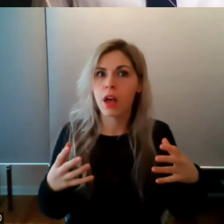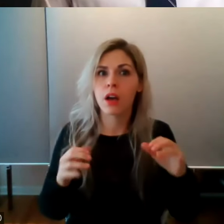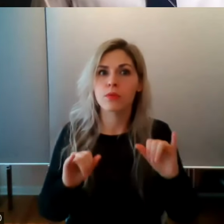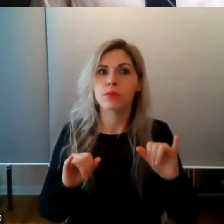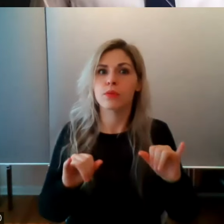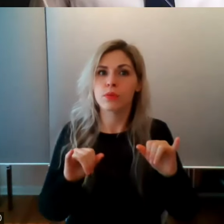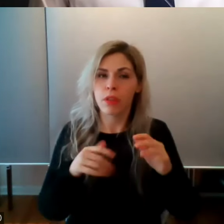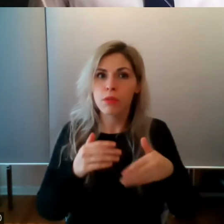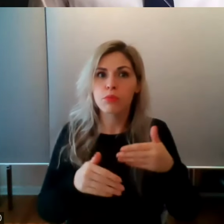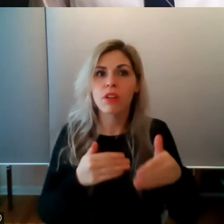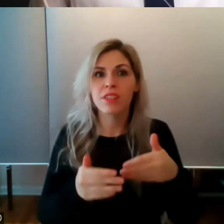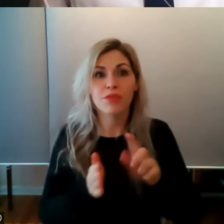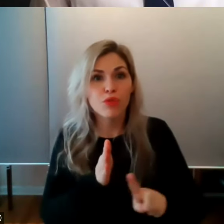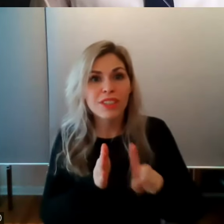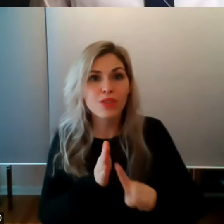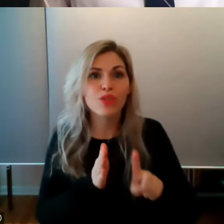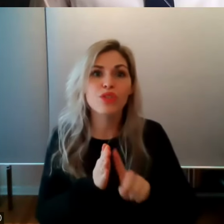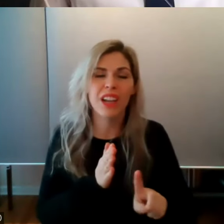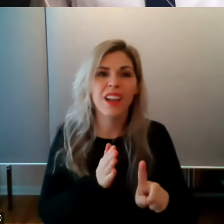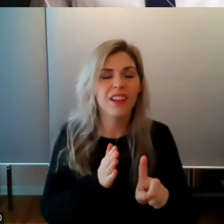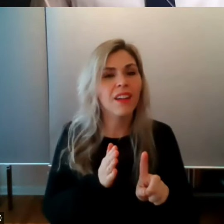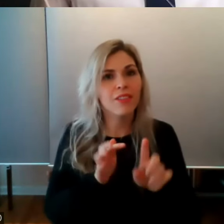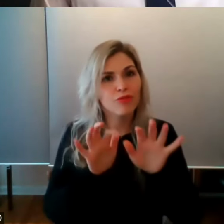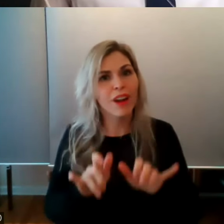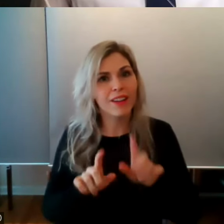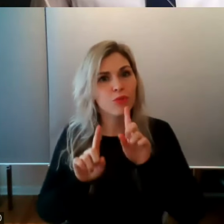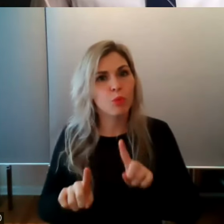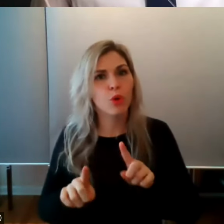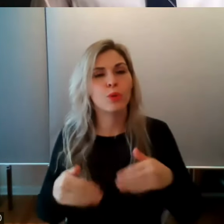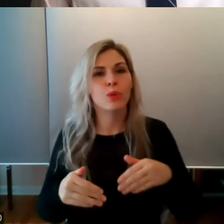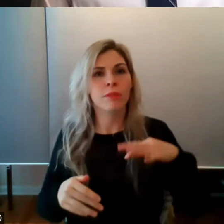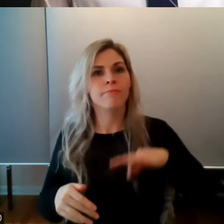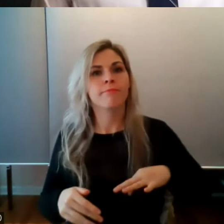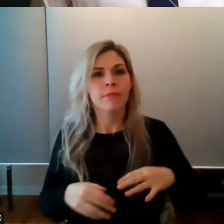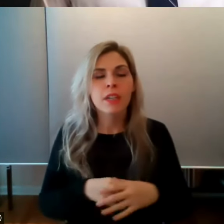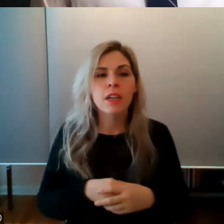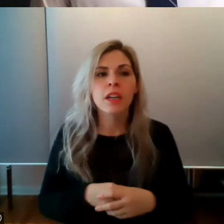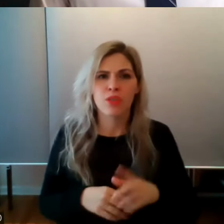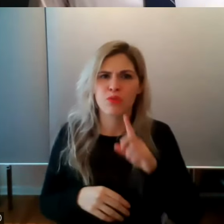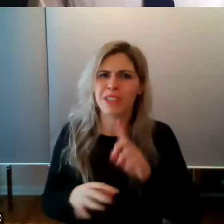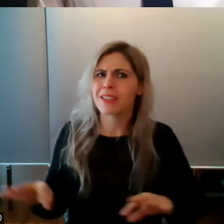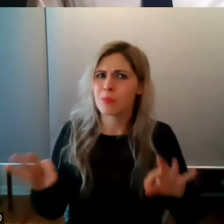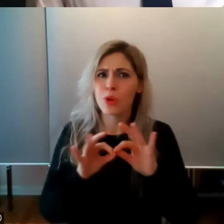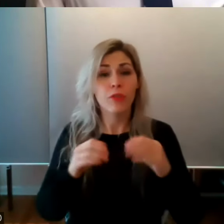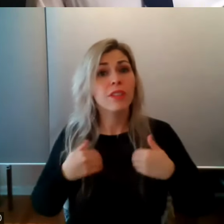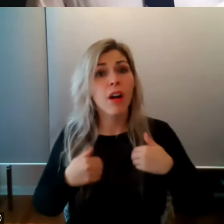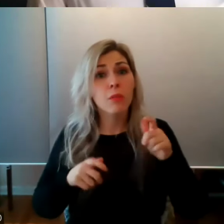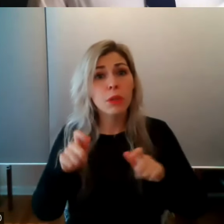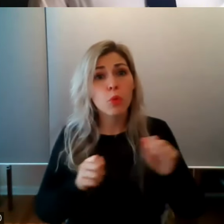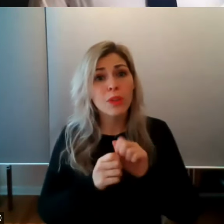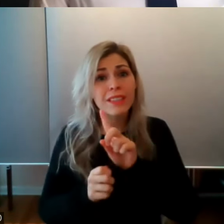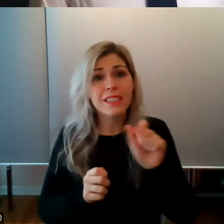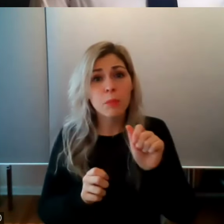the process of researching and putting together this report. And I think it matters a lot for young people with disabilities to